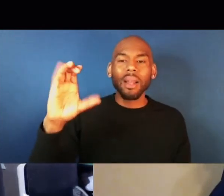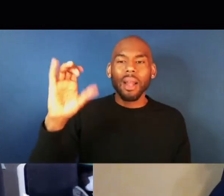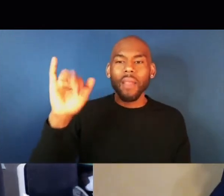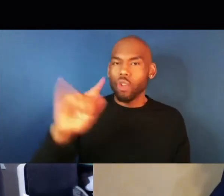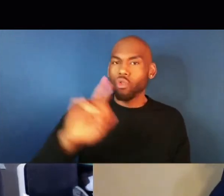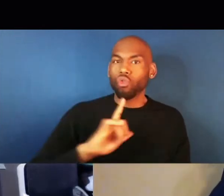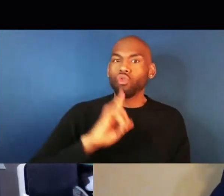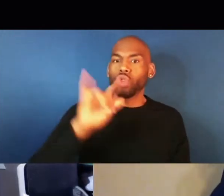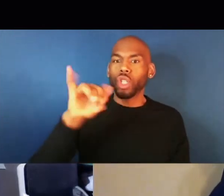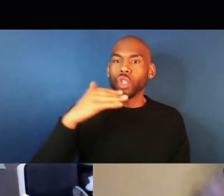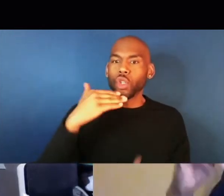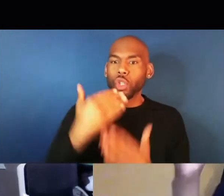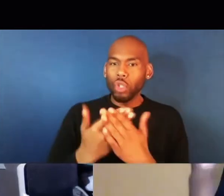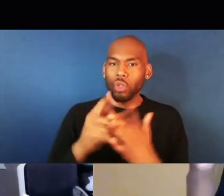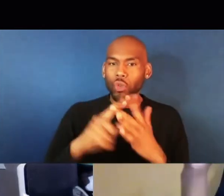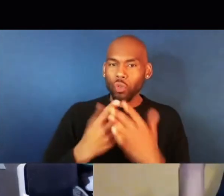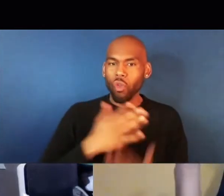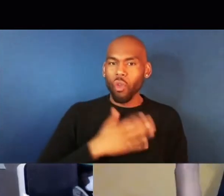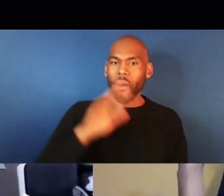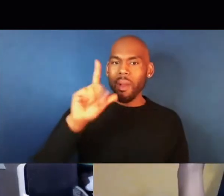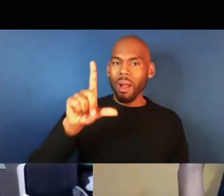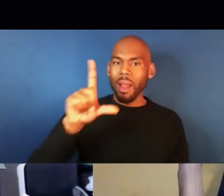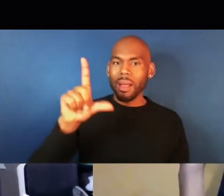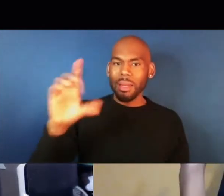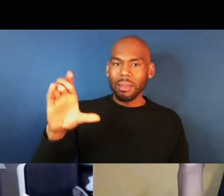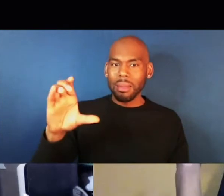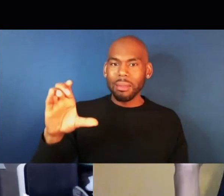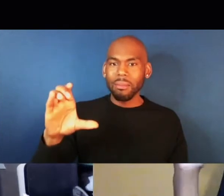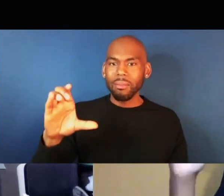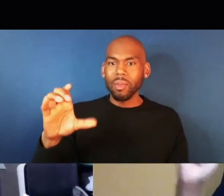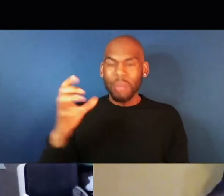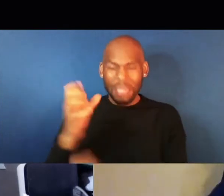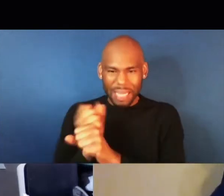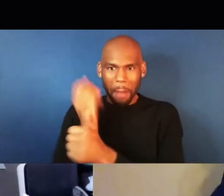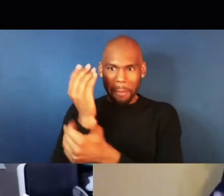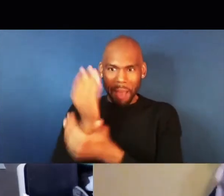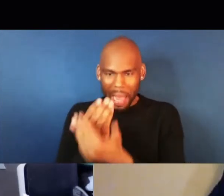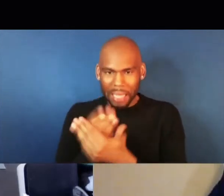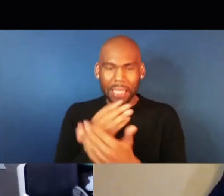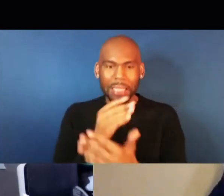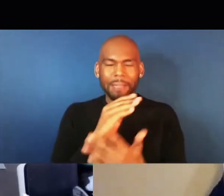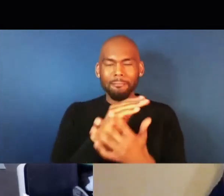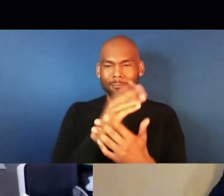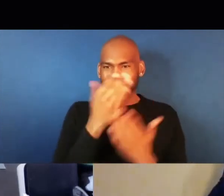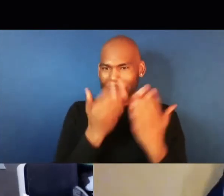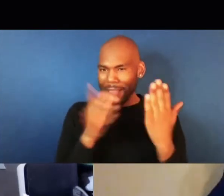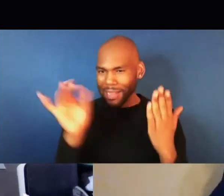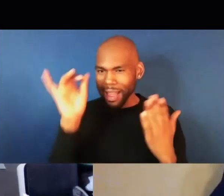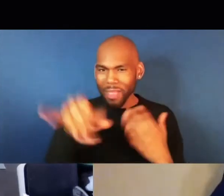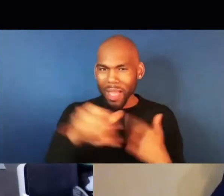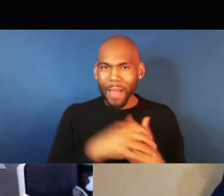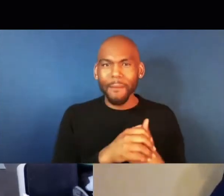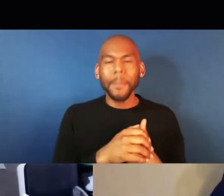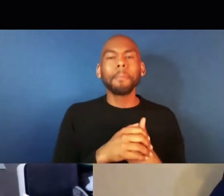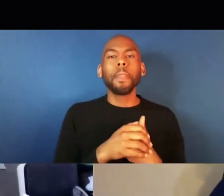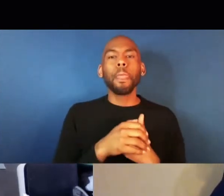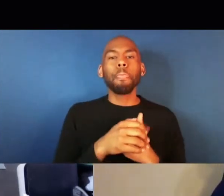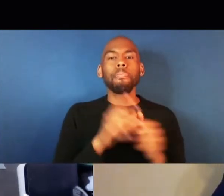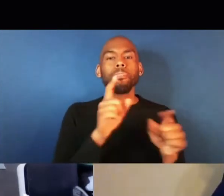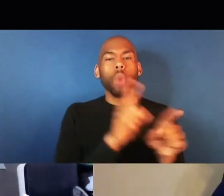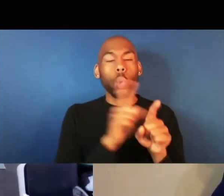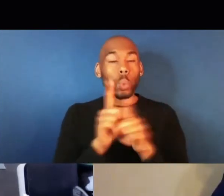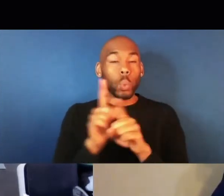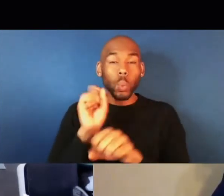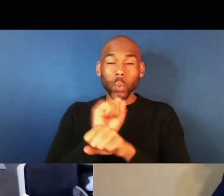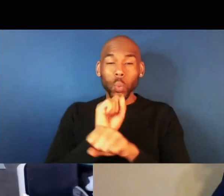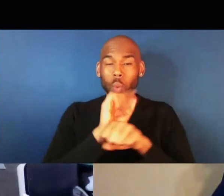an LLC, which is really good. We can get money and stuff like that.